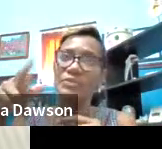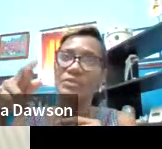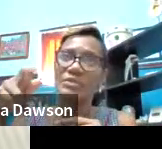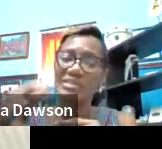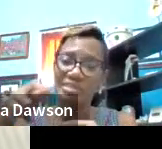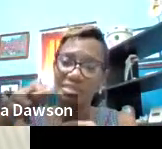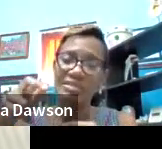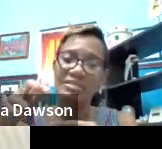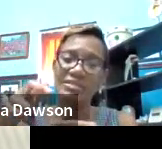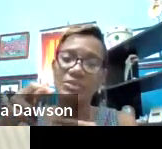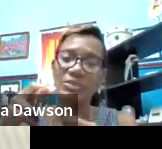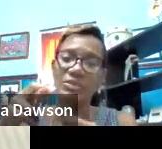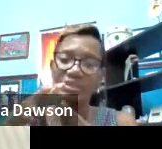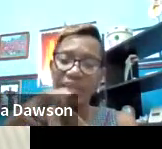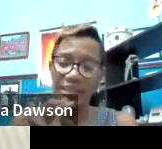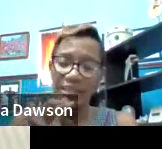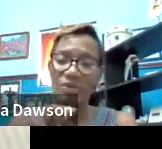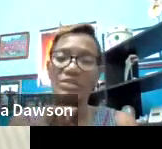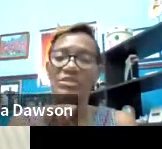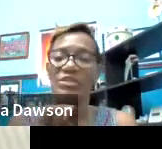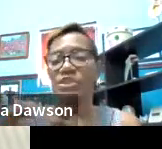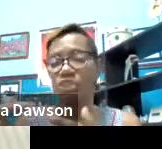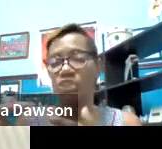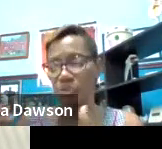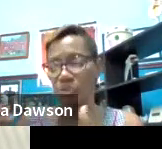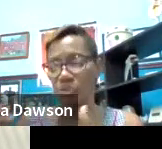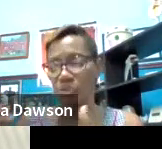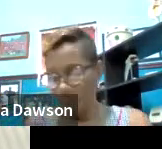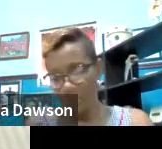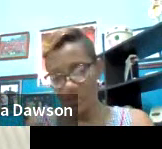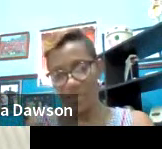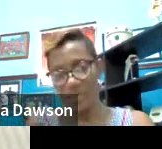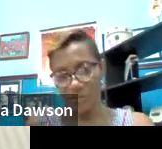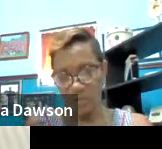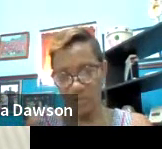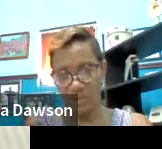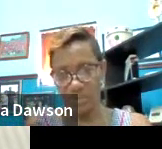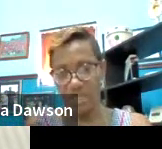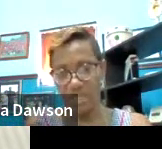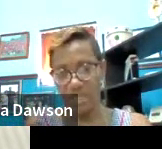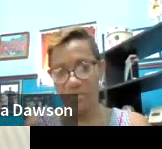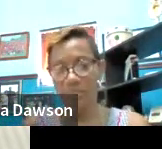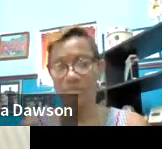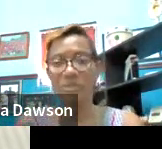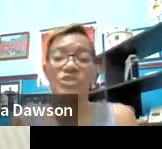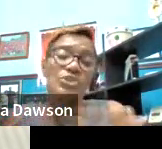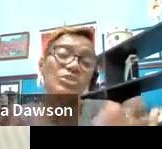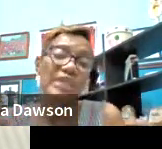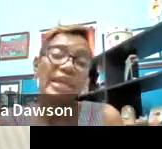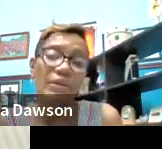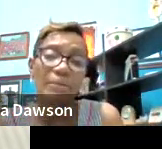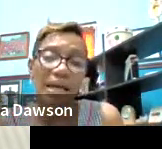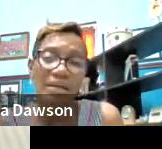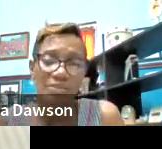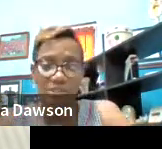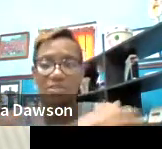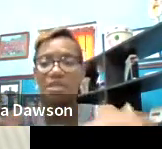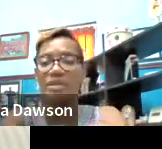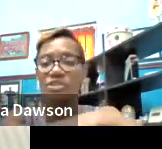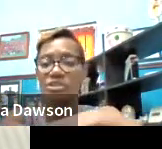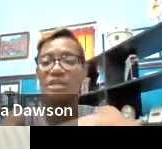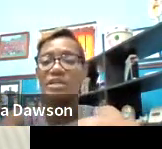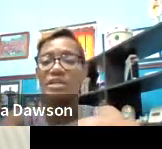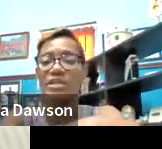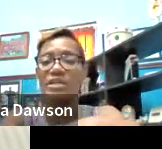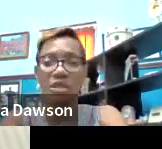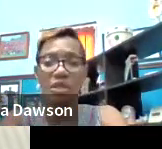were scissored, they were tightly crossed, she couldn't lap the child around her side. So she couldn't carry a bag. So she had to